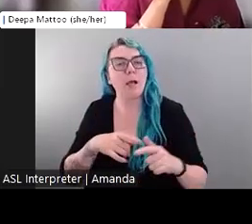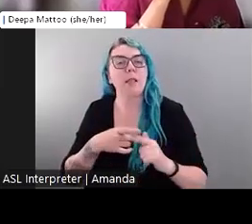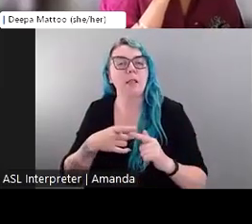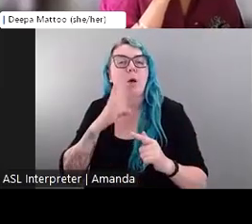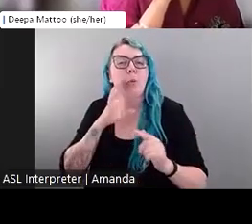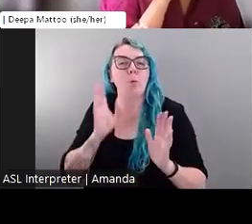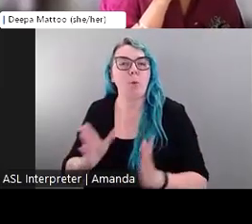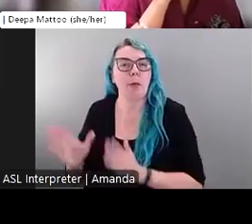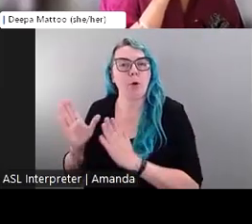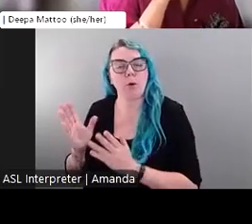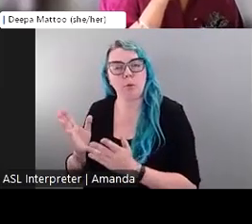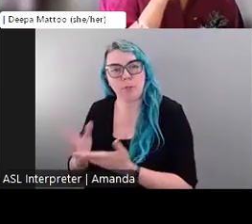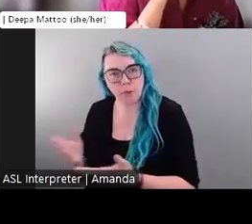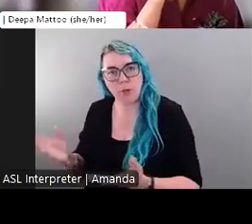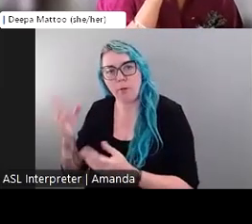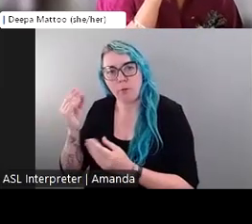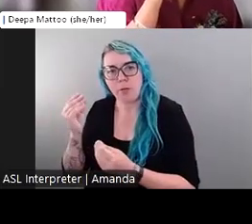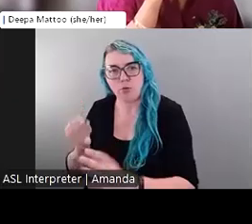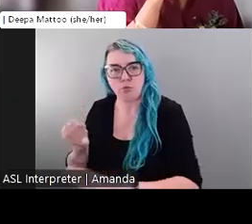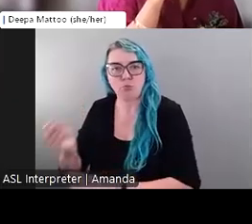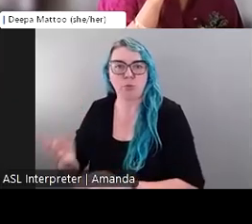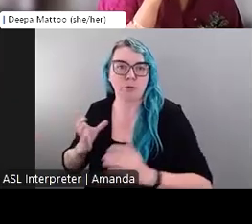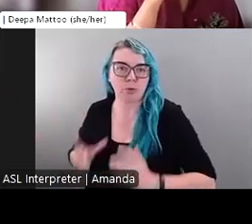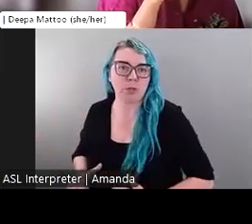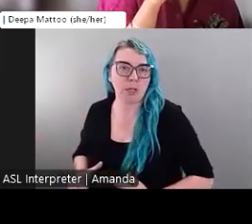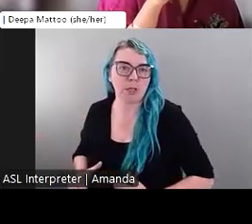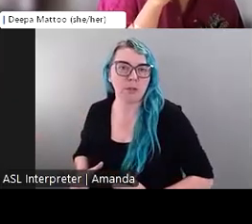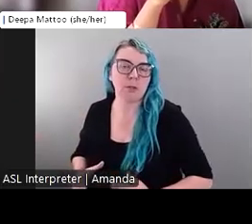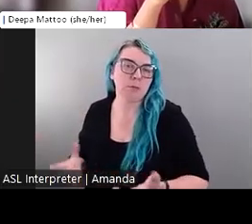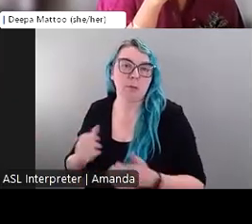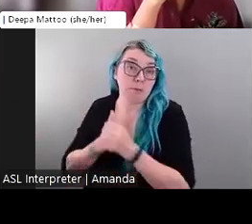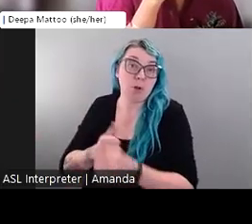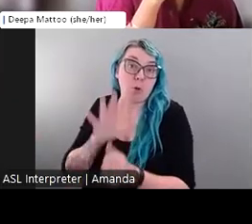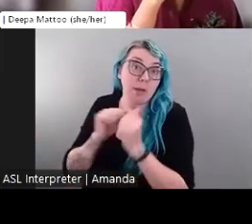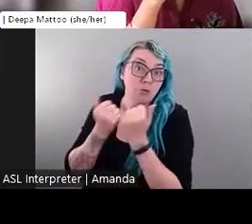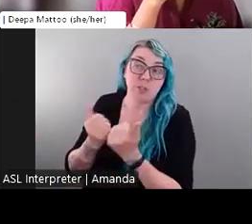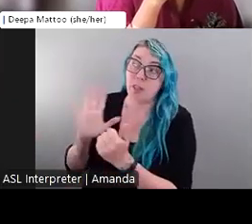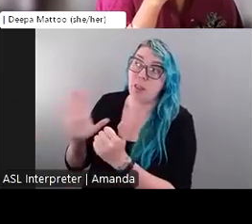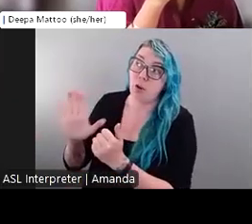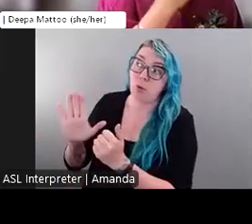agency uses, you could use that too. So it can be done in either or way.